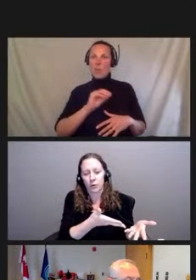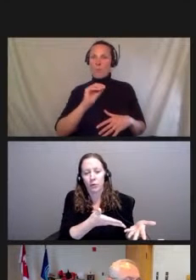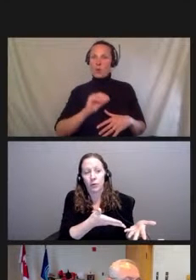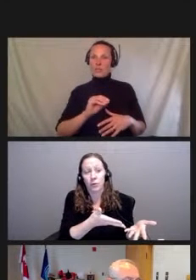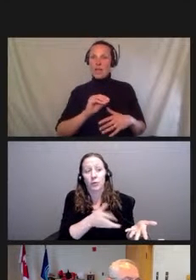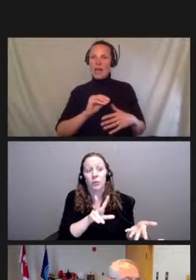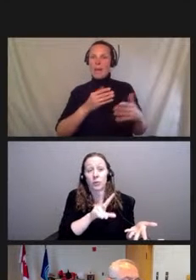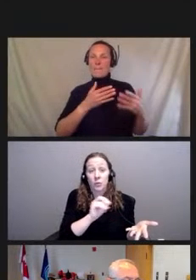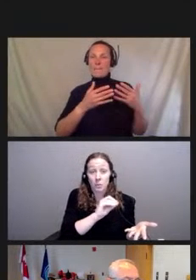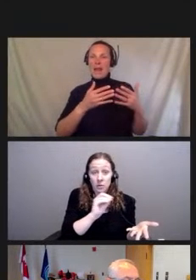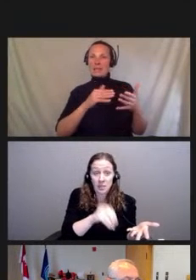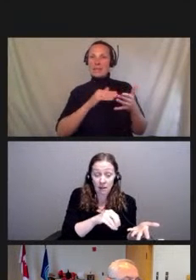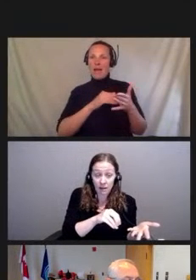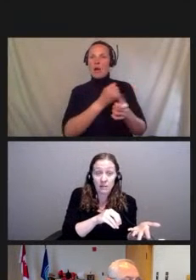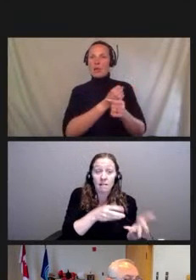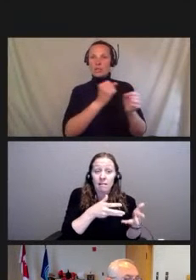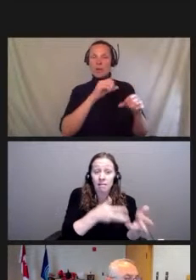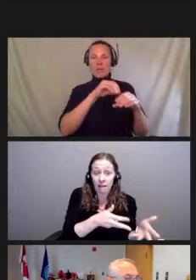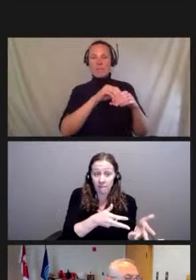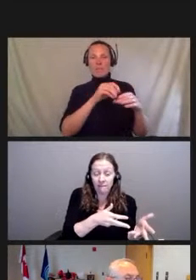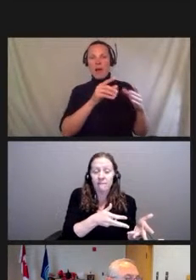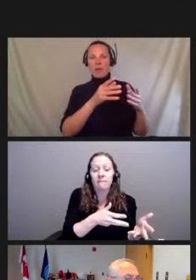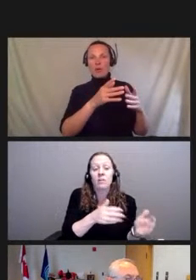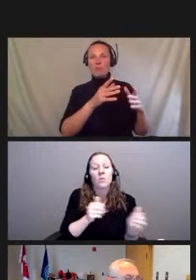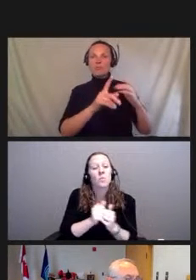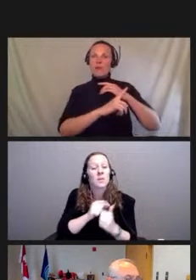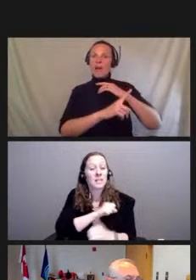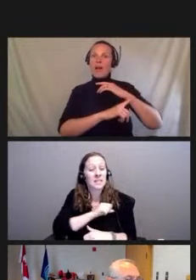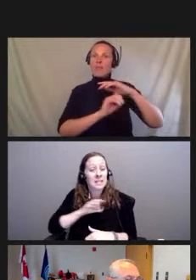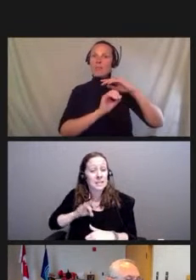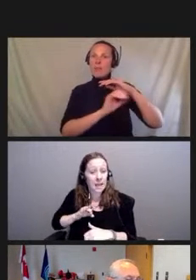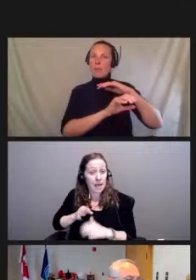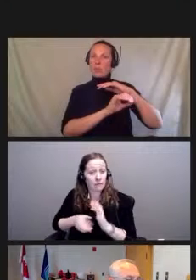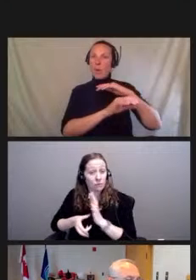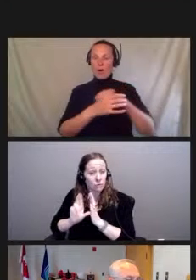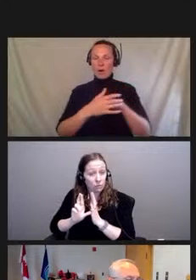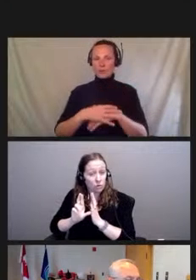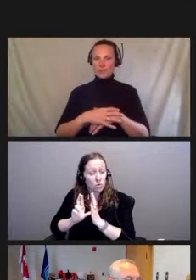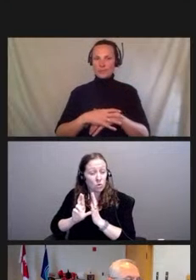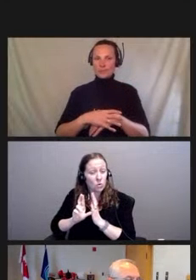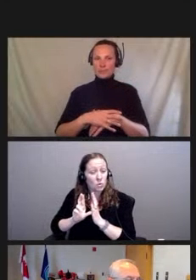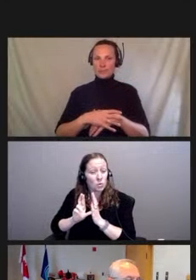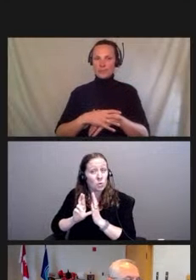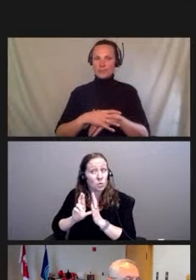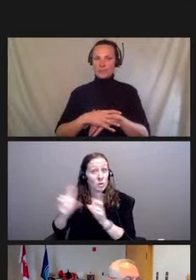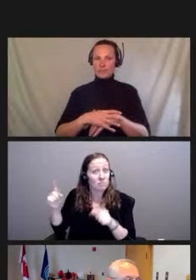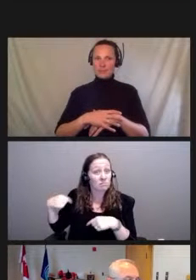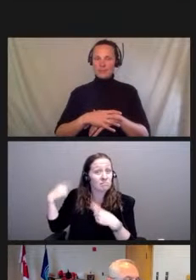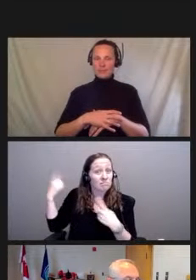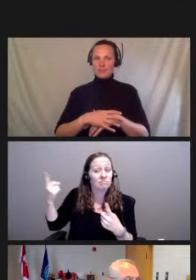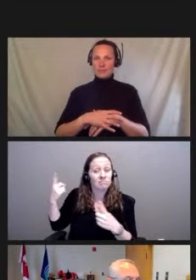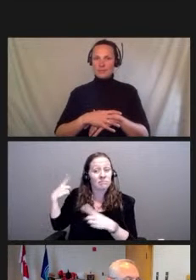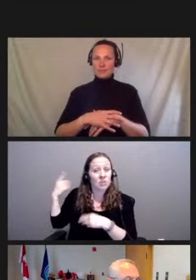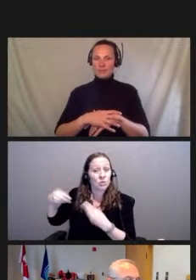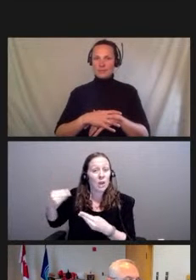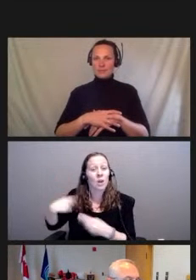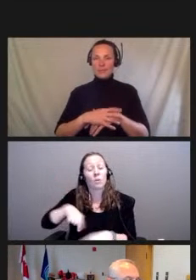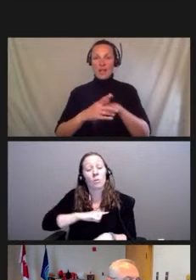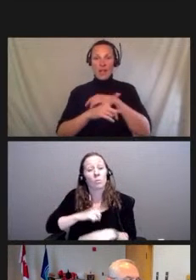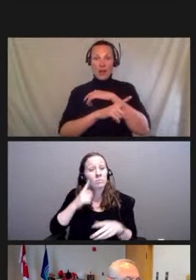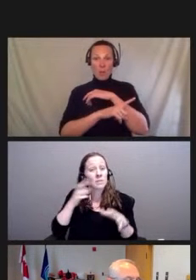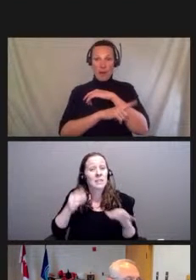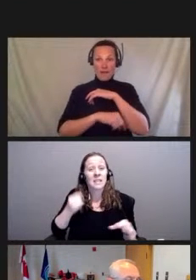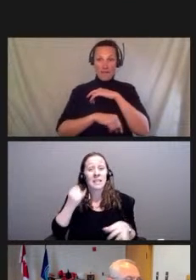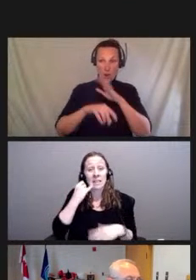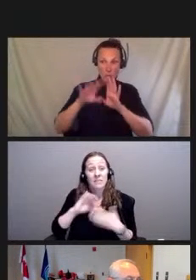This, in conjunction with staff's review of the disposal trends, we've determined that if the city remains on